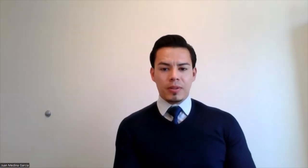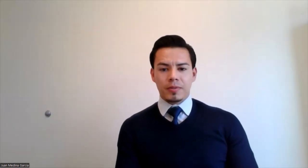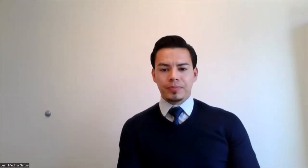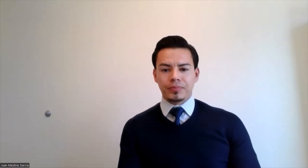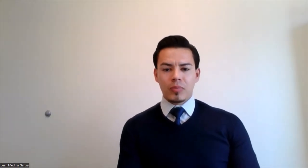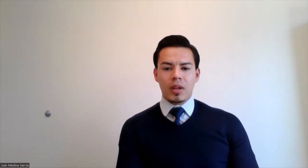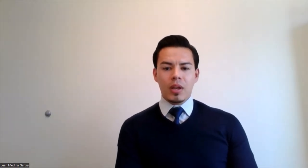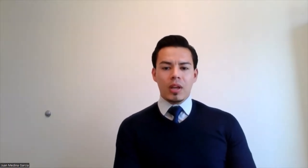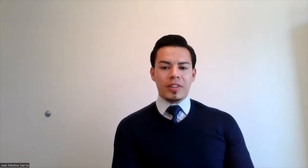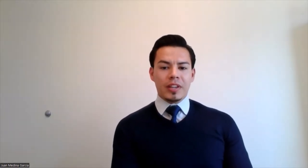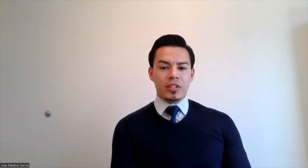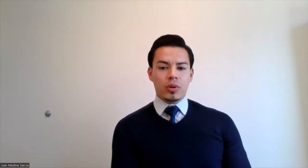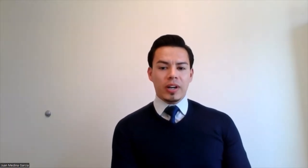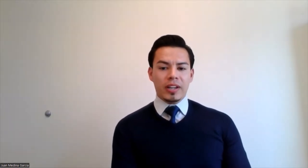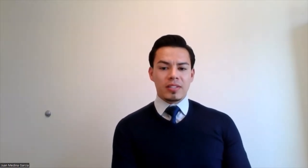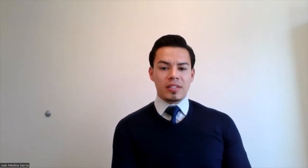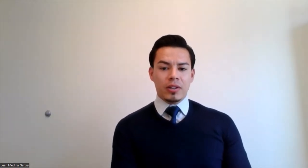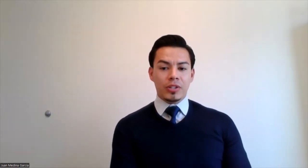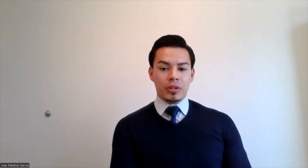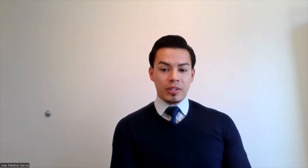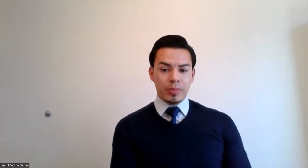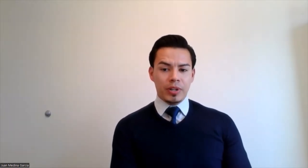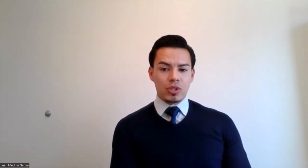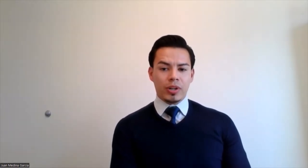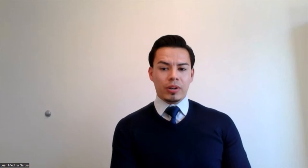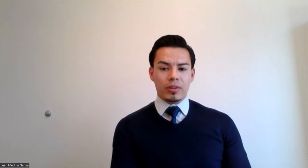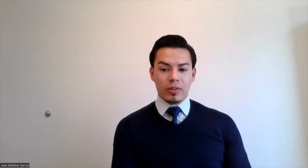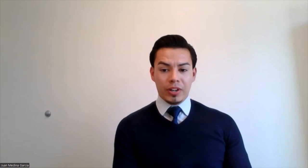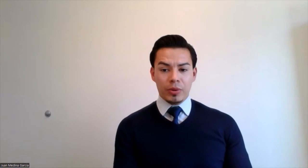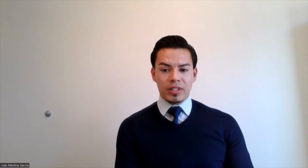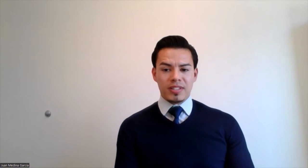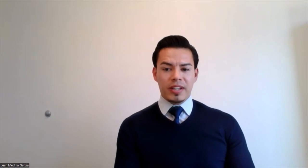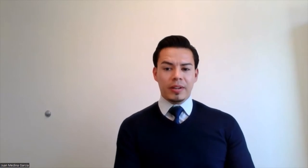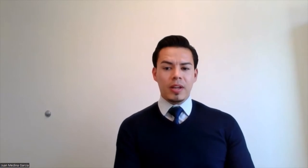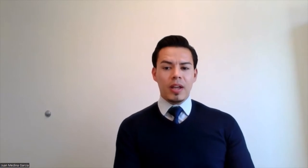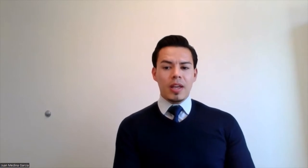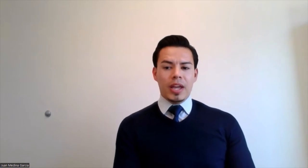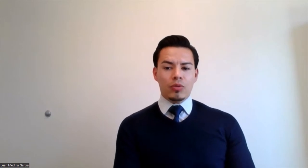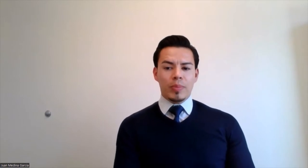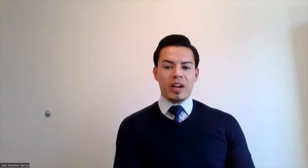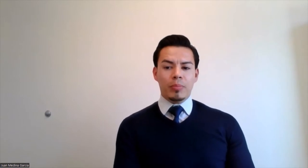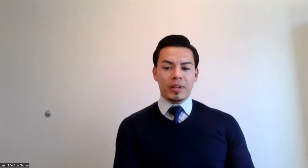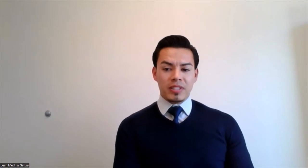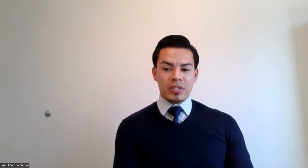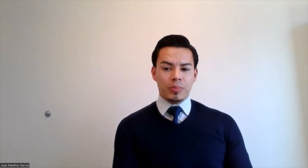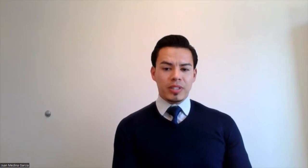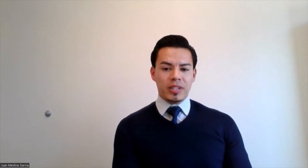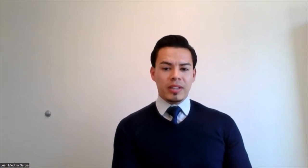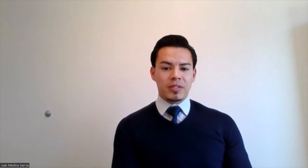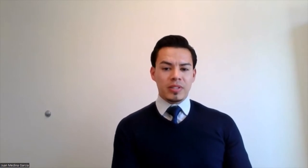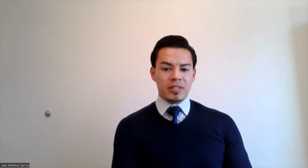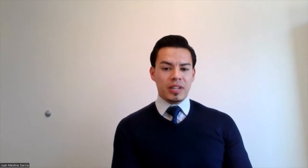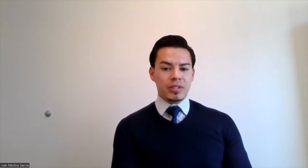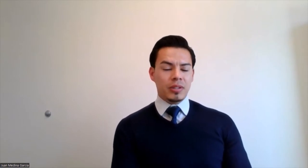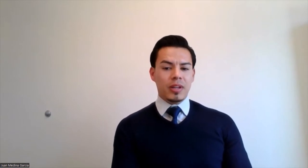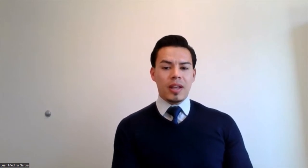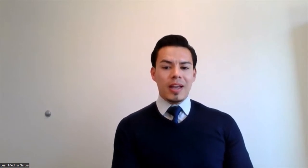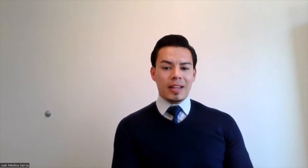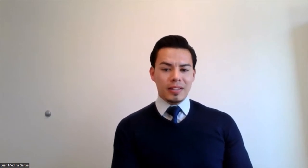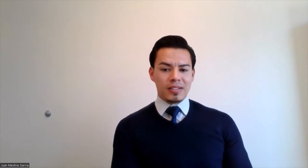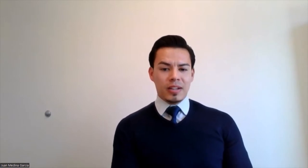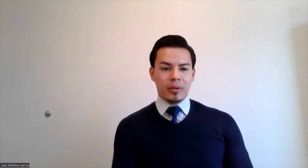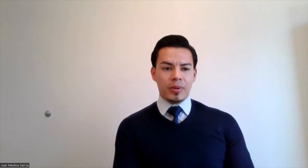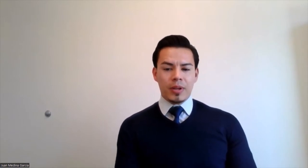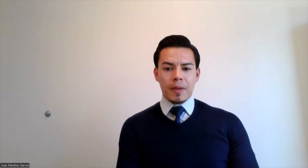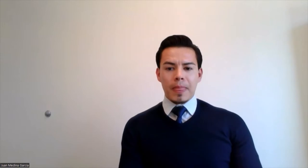communities. Thank you to our ASL interpreters who are here with us today and will be helping us interpret today's presentation.